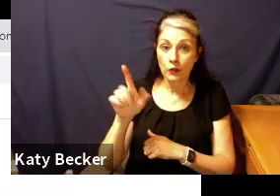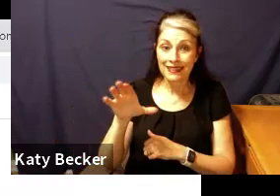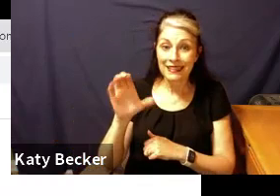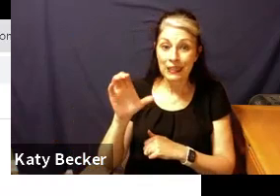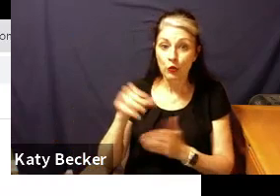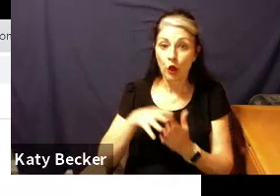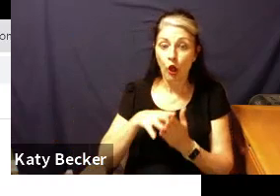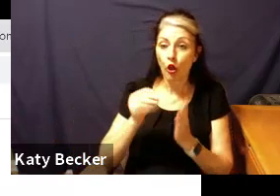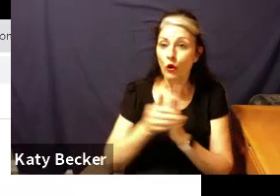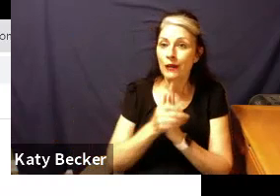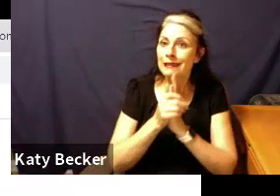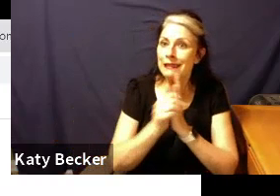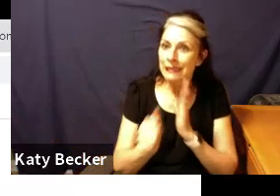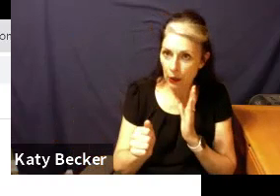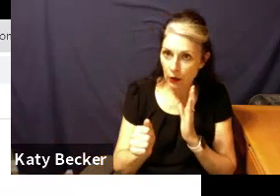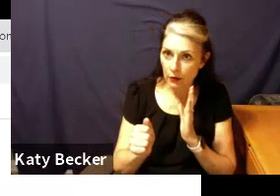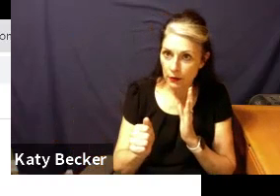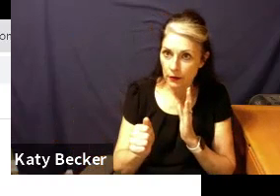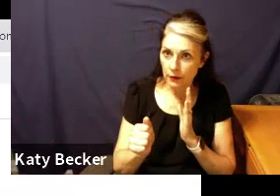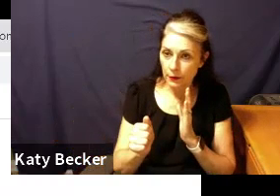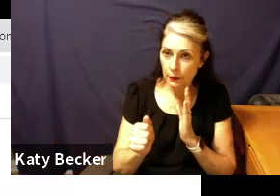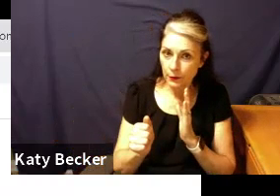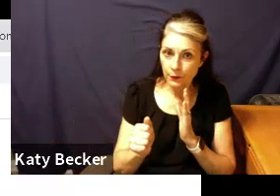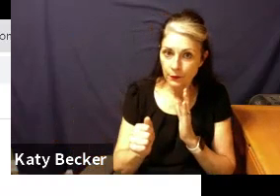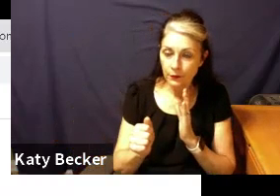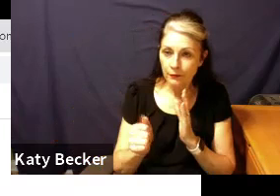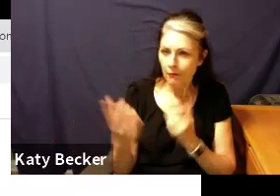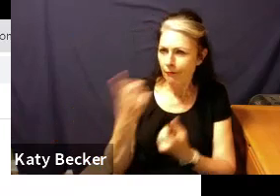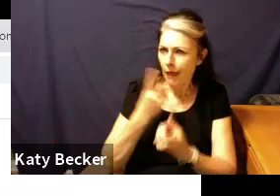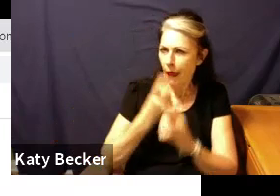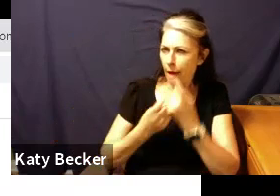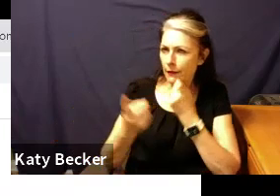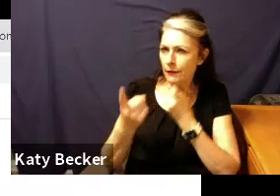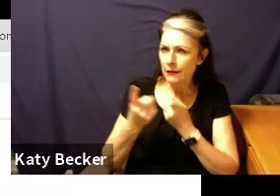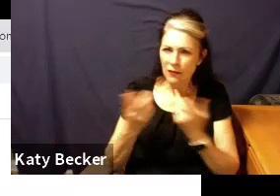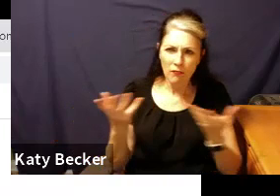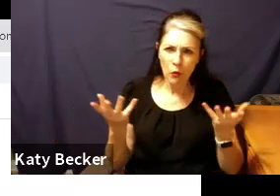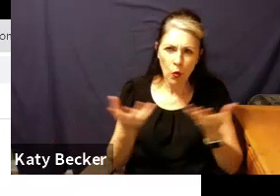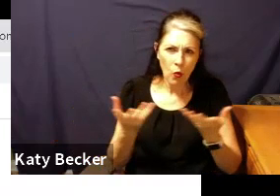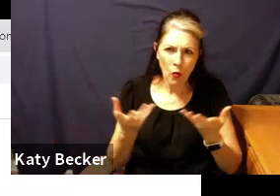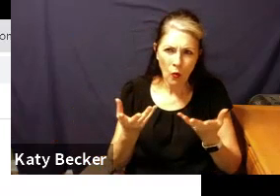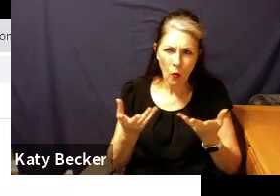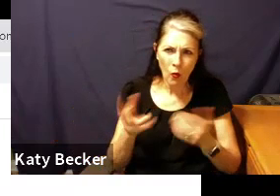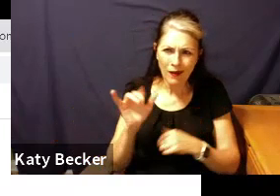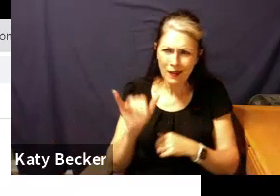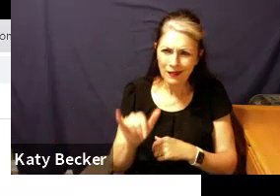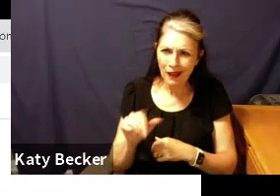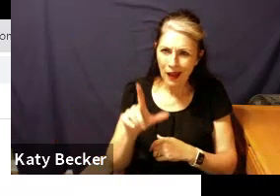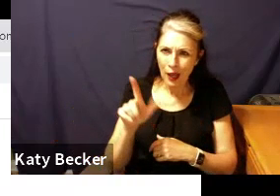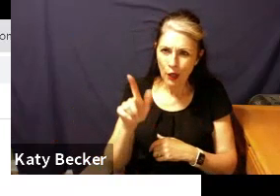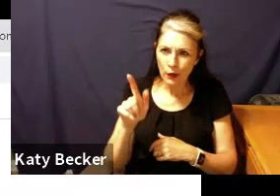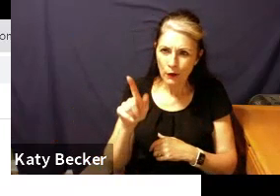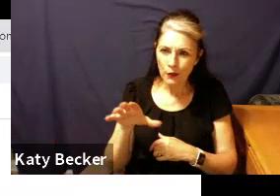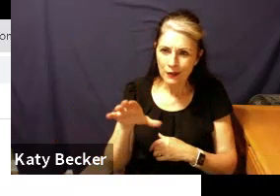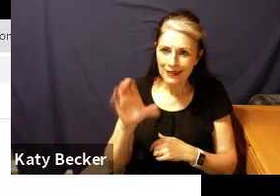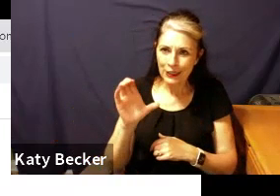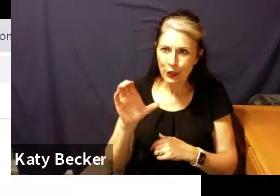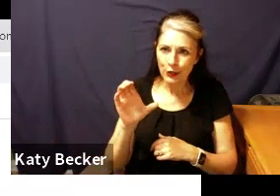century learning skills. And you might be asking yourself, what are 21st century